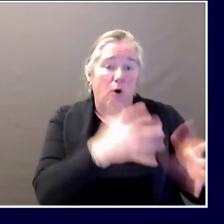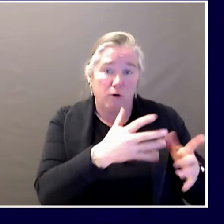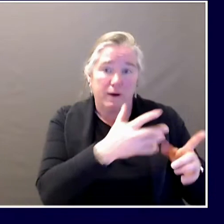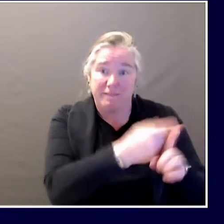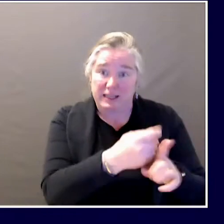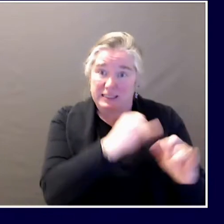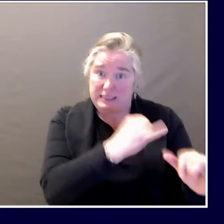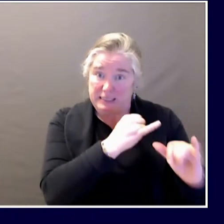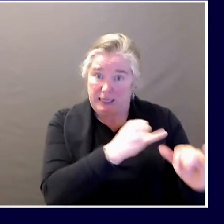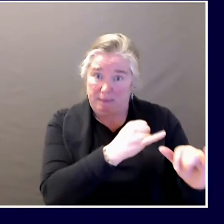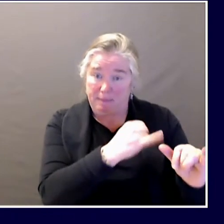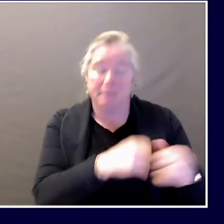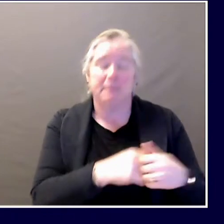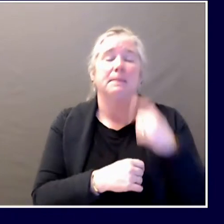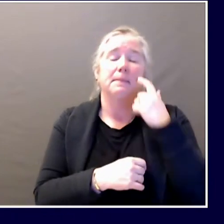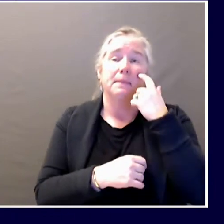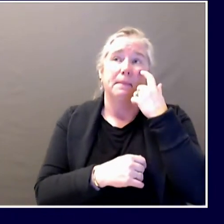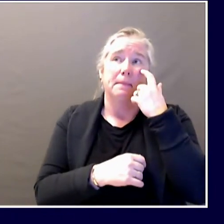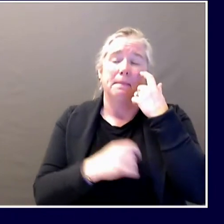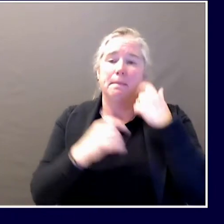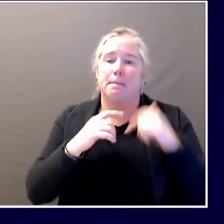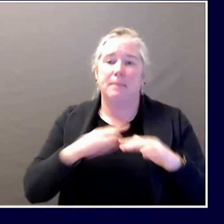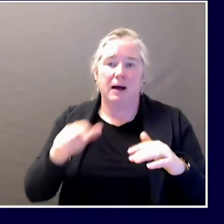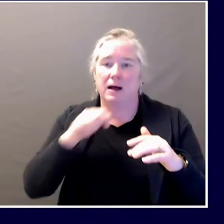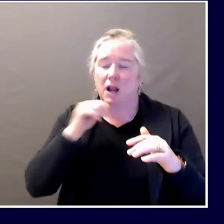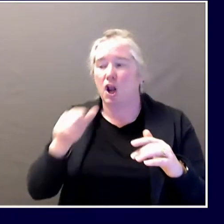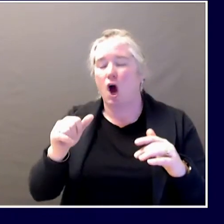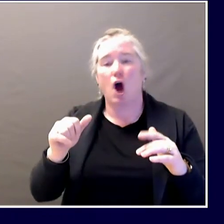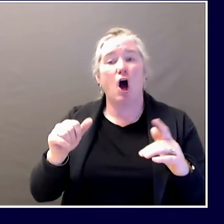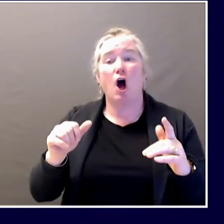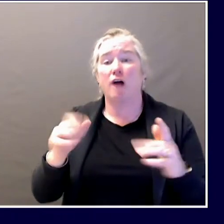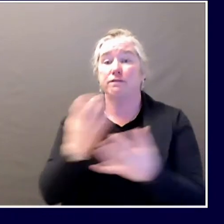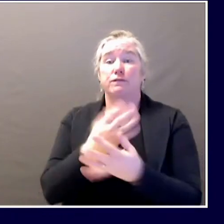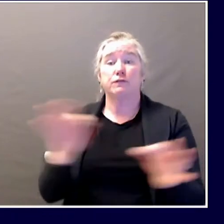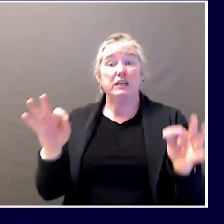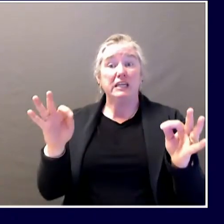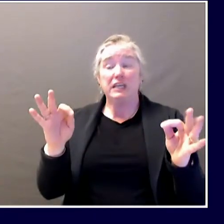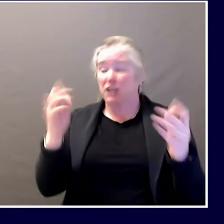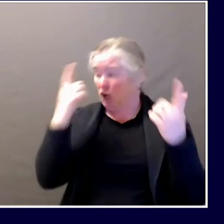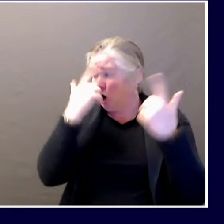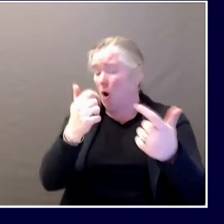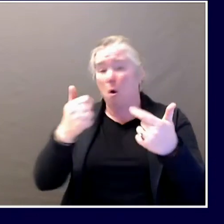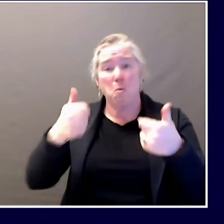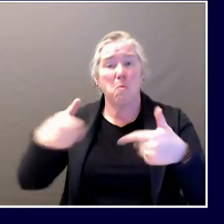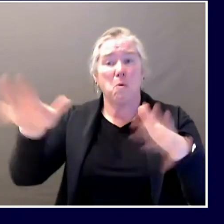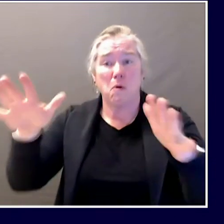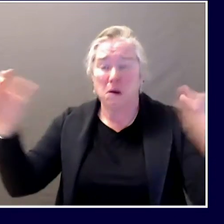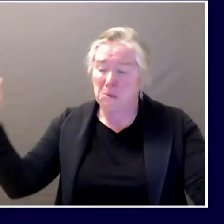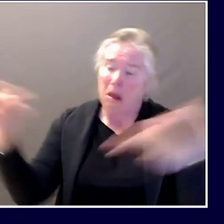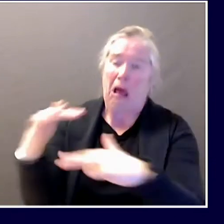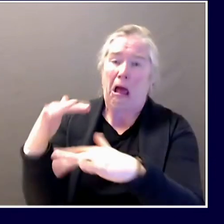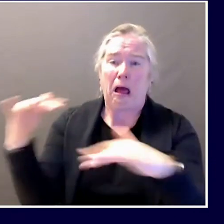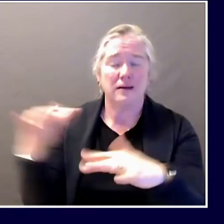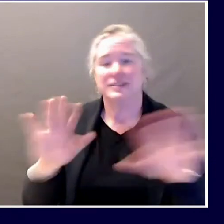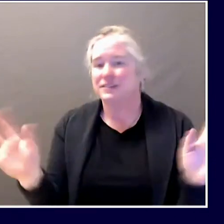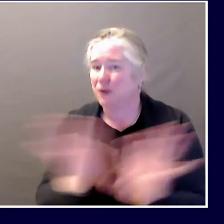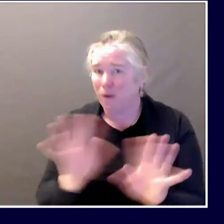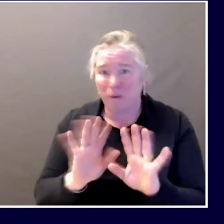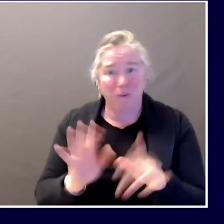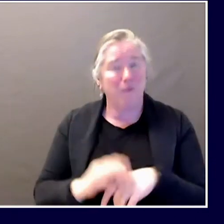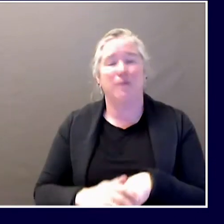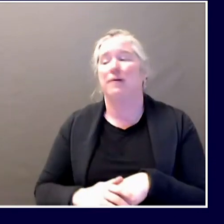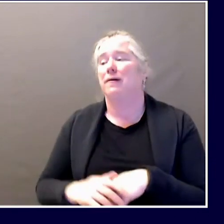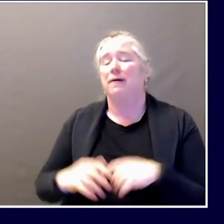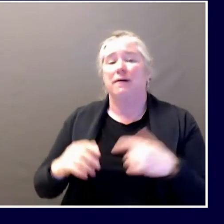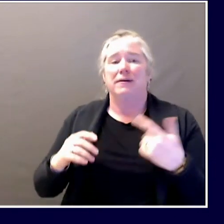fully vaccinated folks abandon masks altogether, or gather in large groups, or go to